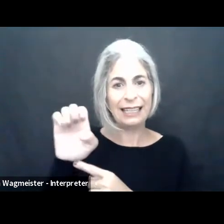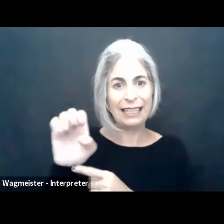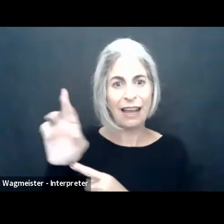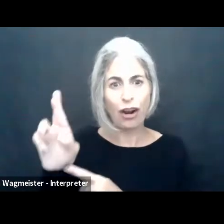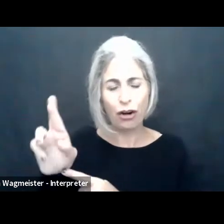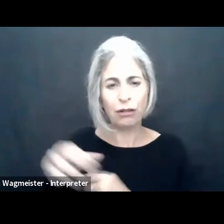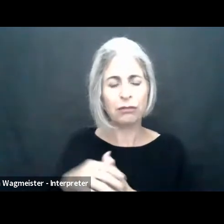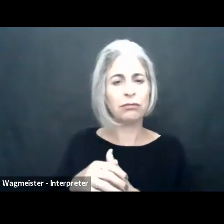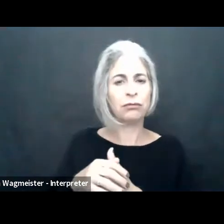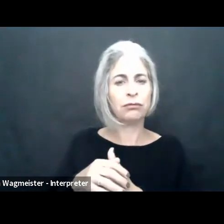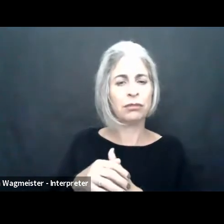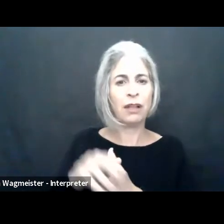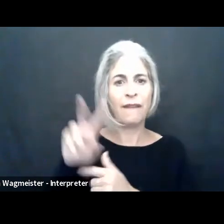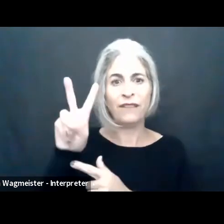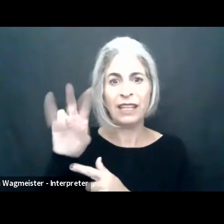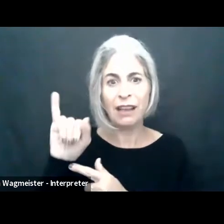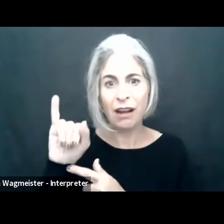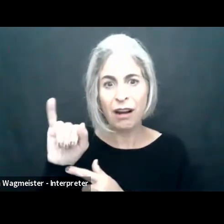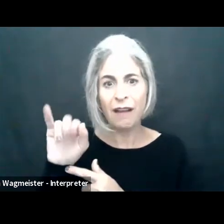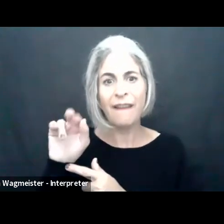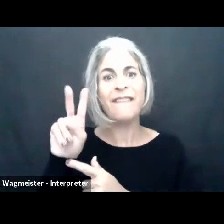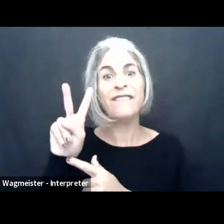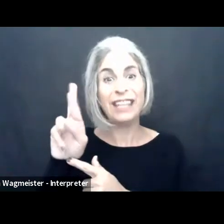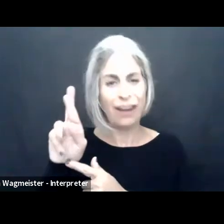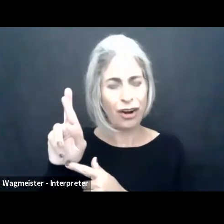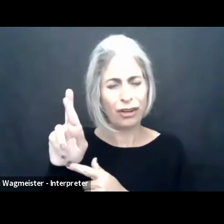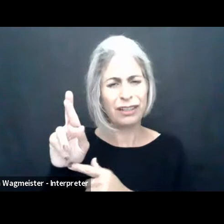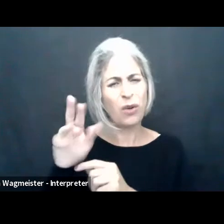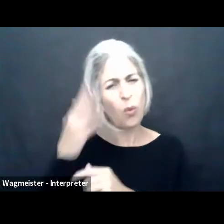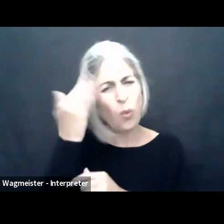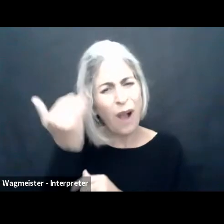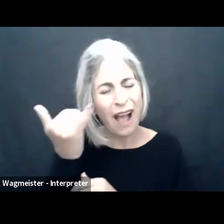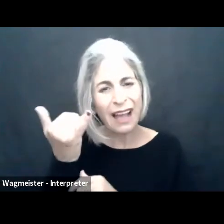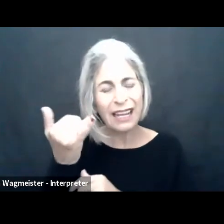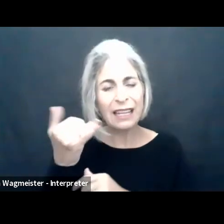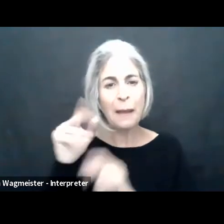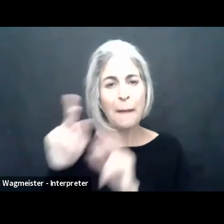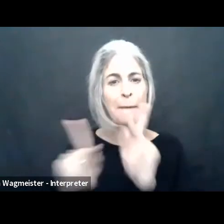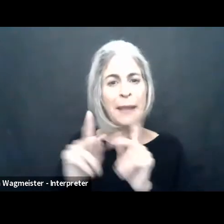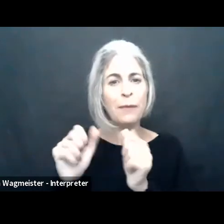virtual reality technology to make sure that people with disabilities